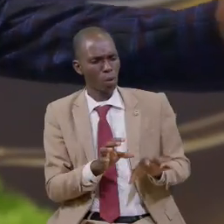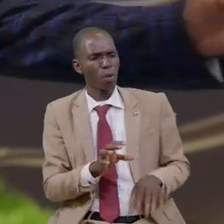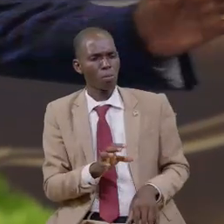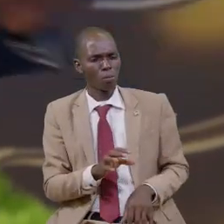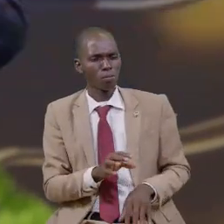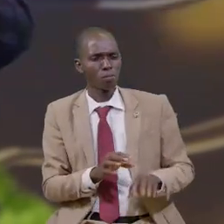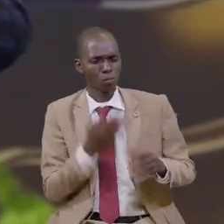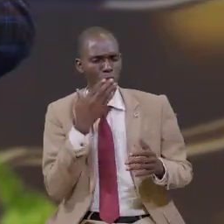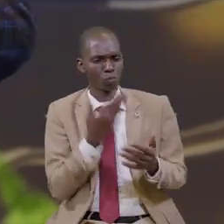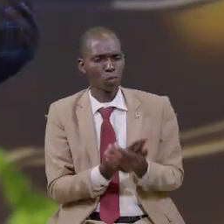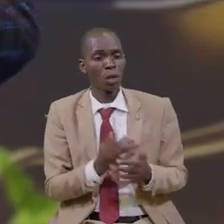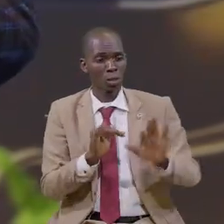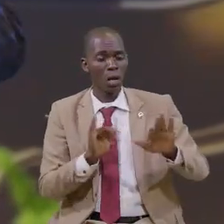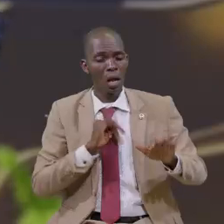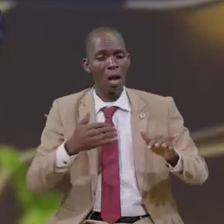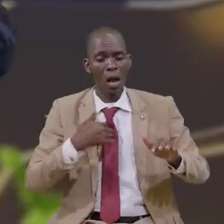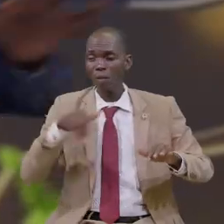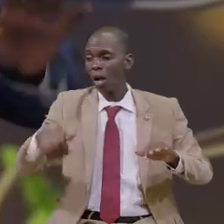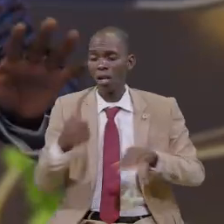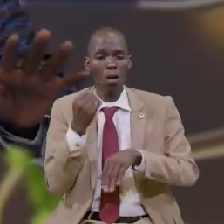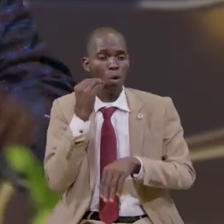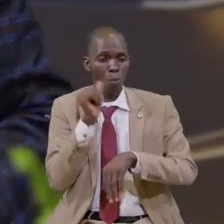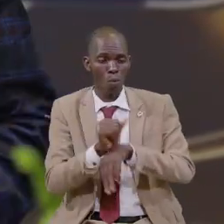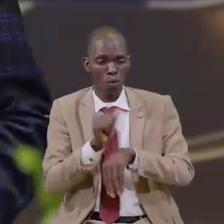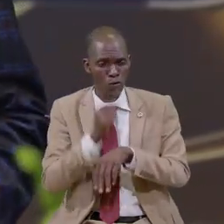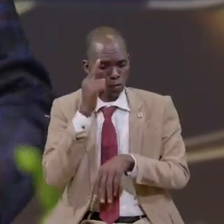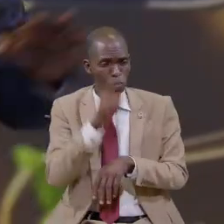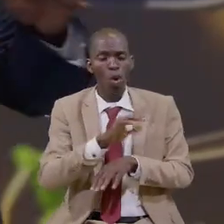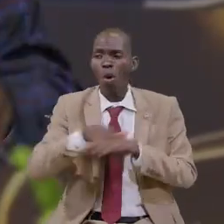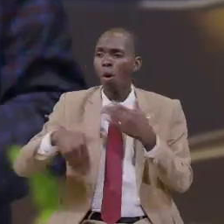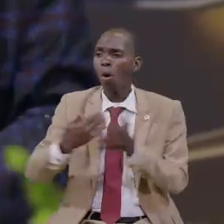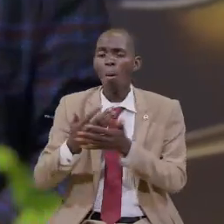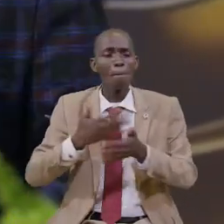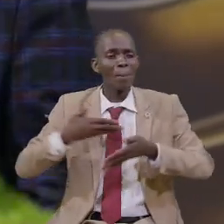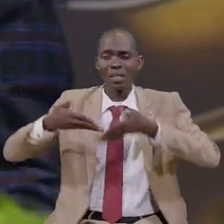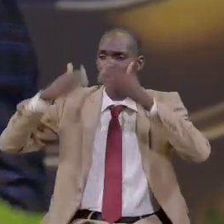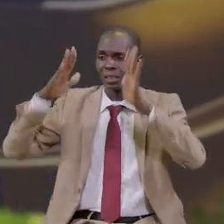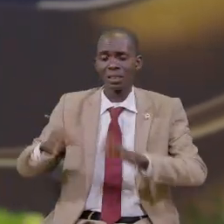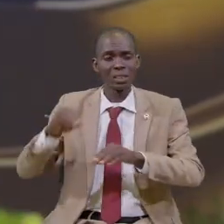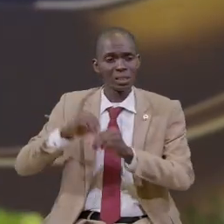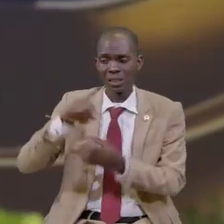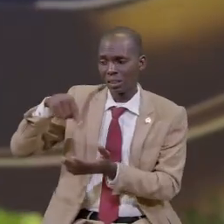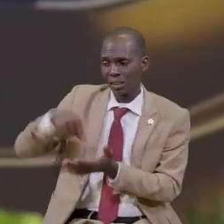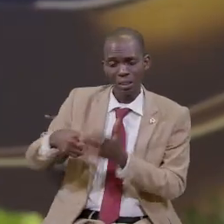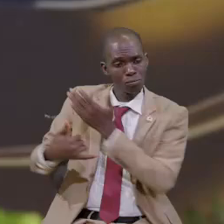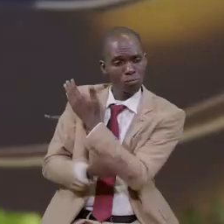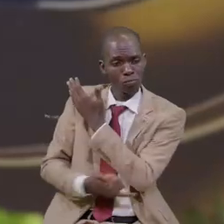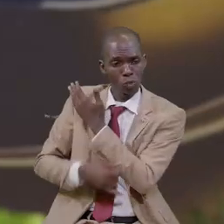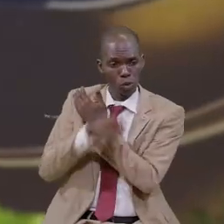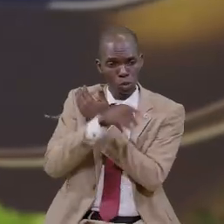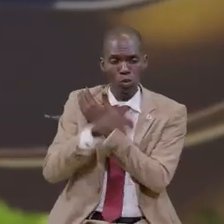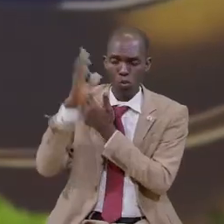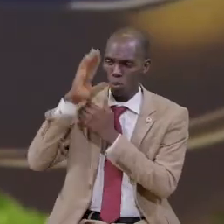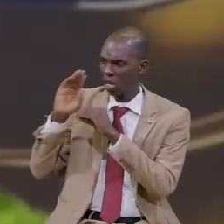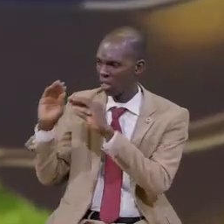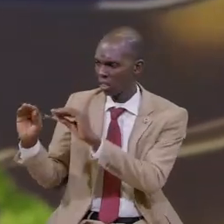All my senators in the nation of Egypt come. You will be their teacher. You